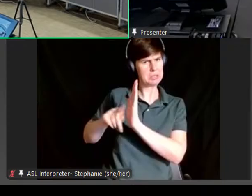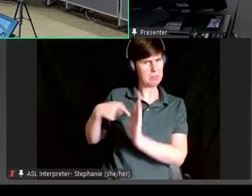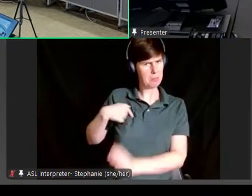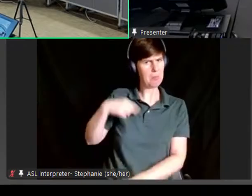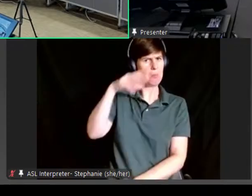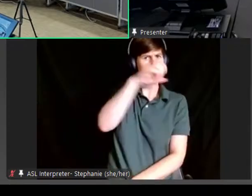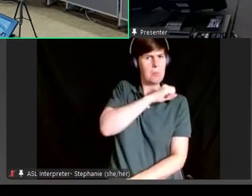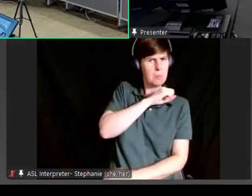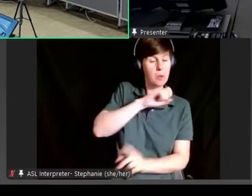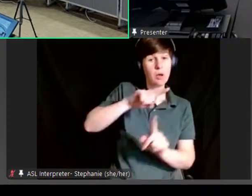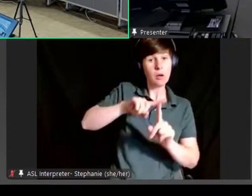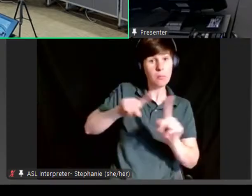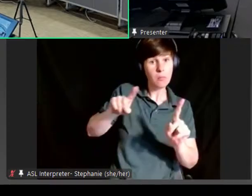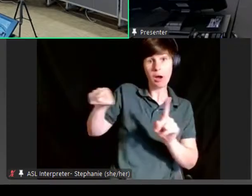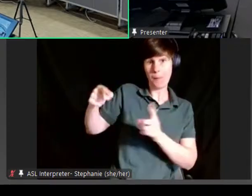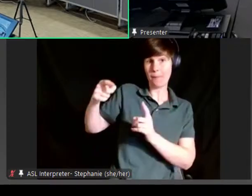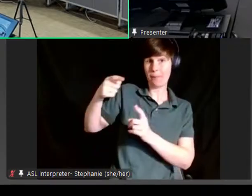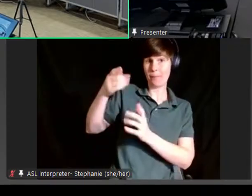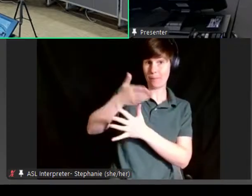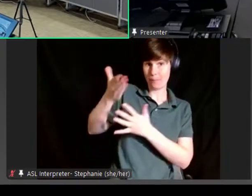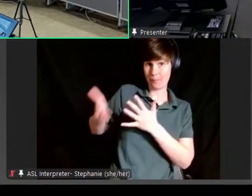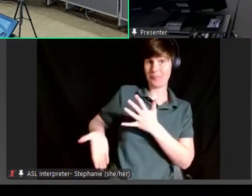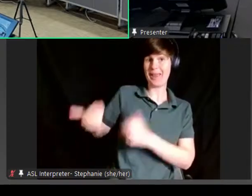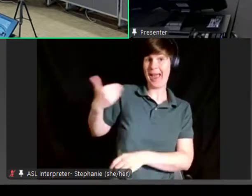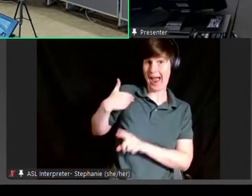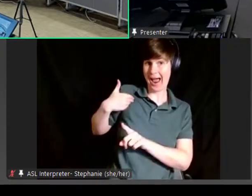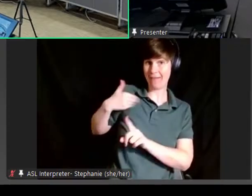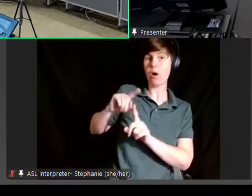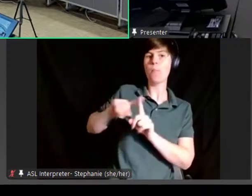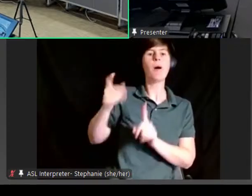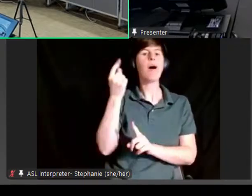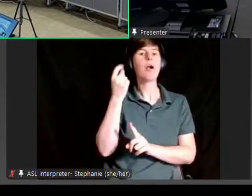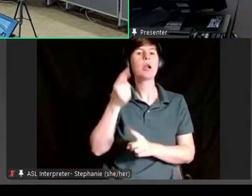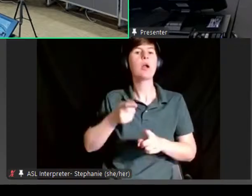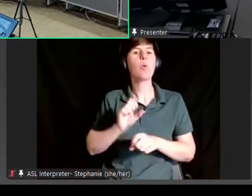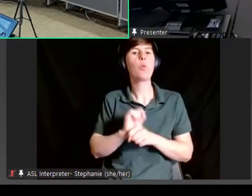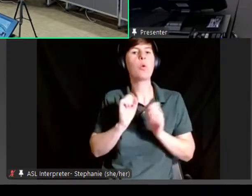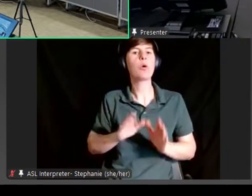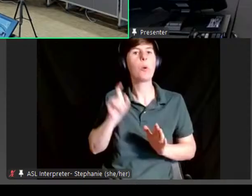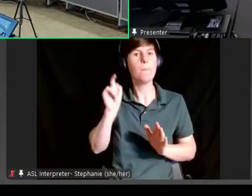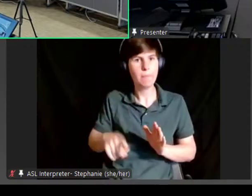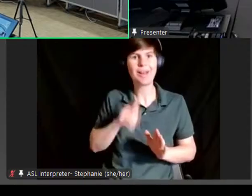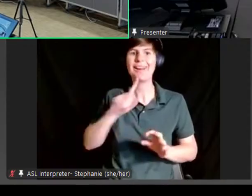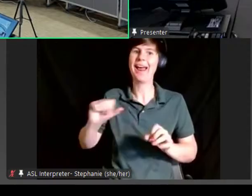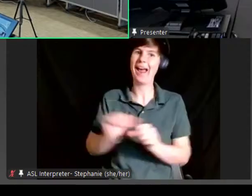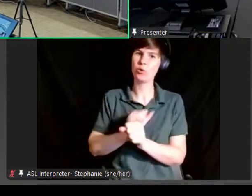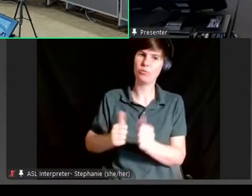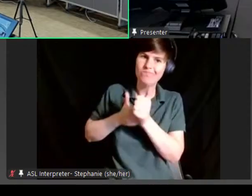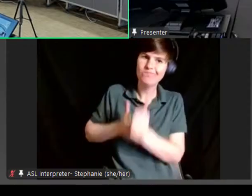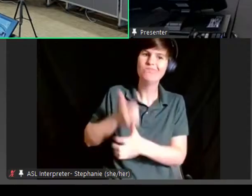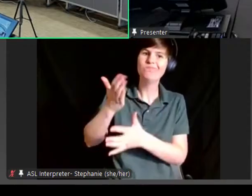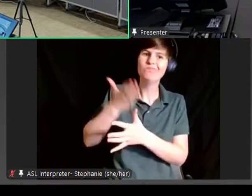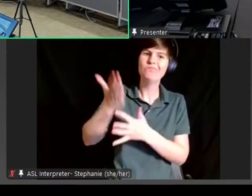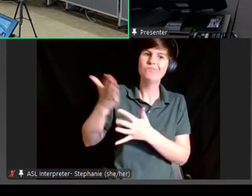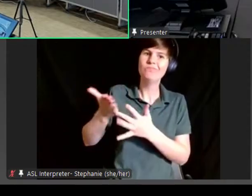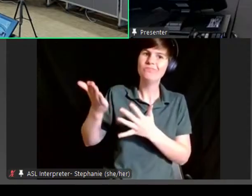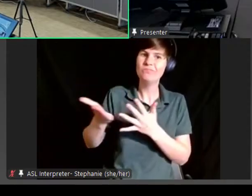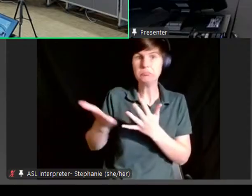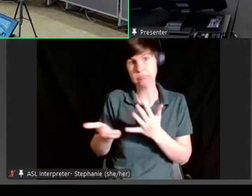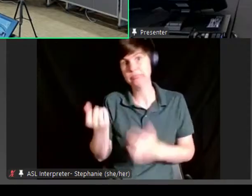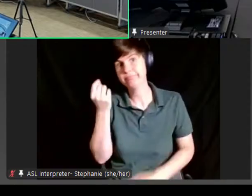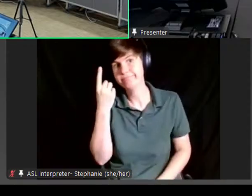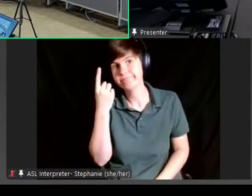having a process and somebody actually doing the process or following the process are two different things.